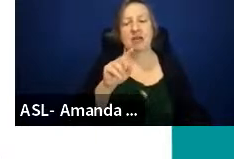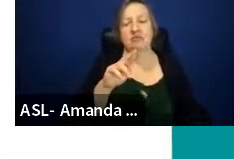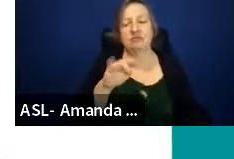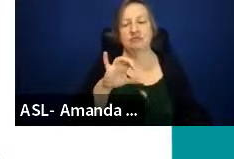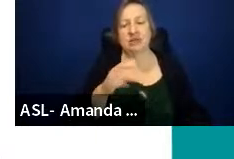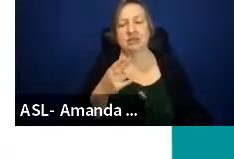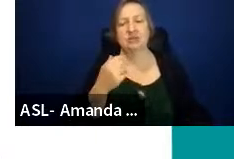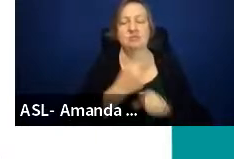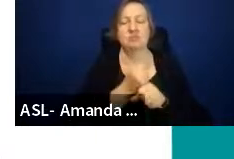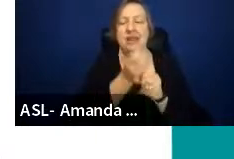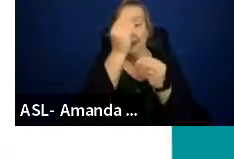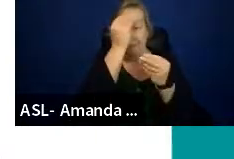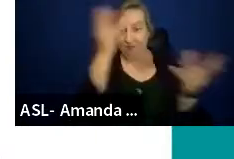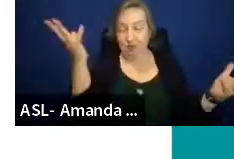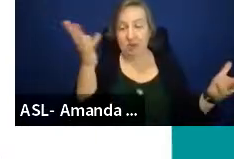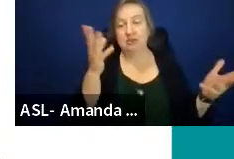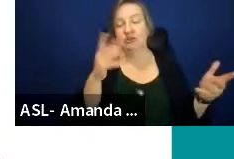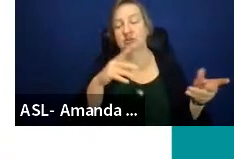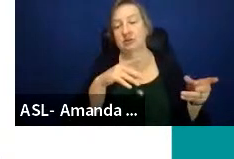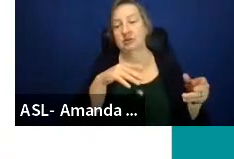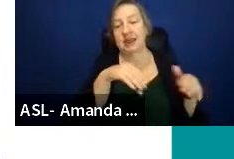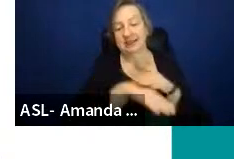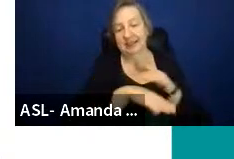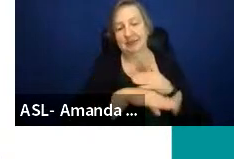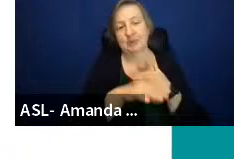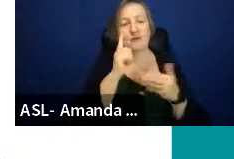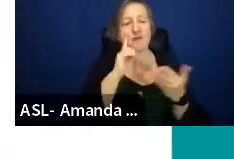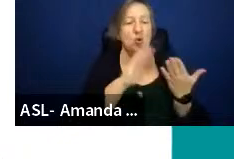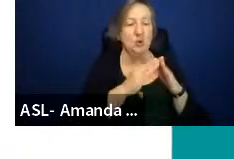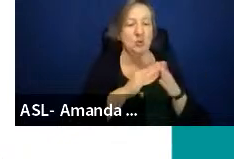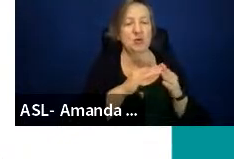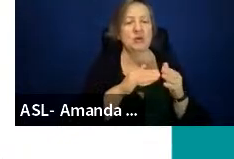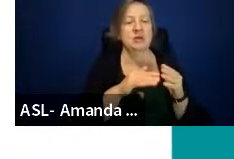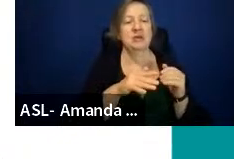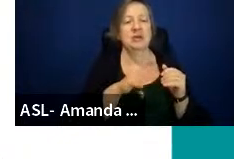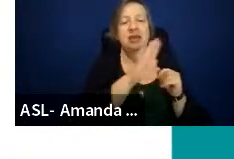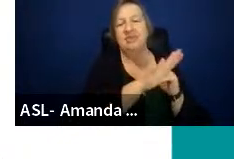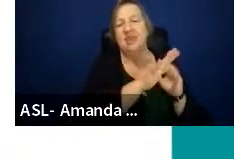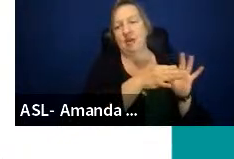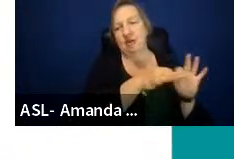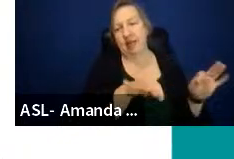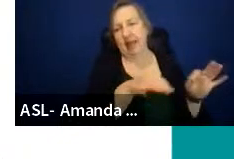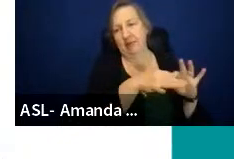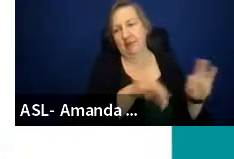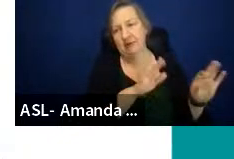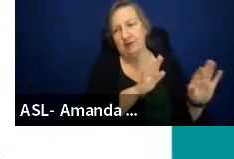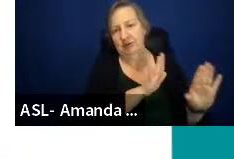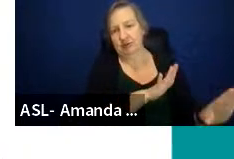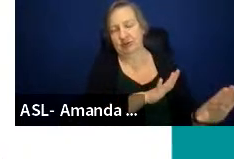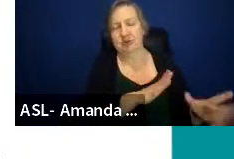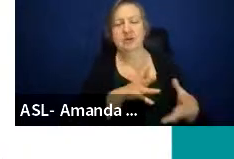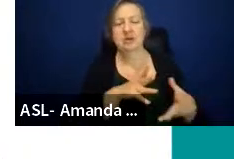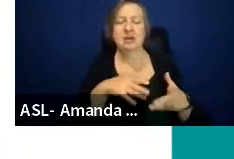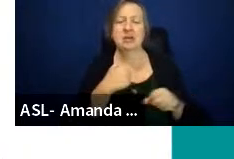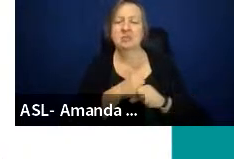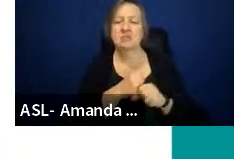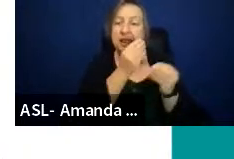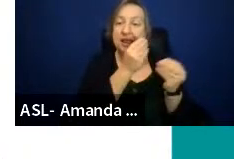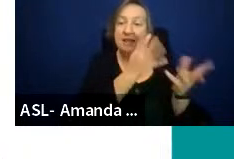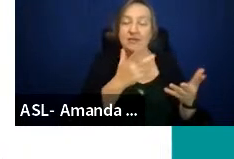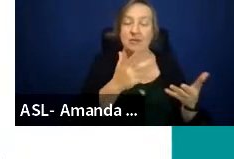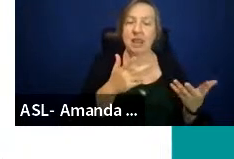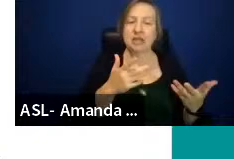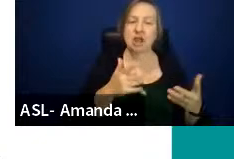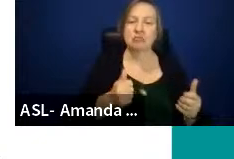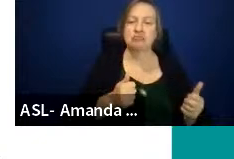information accessible in communities in the language that they speak and bringing the information alive from off the